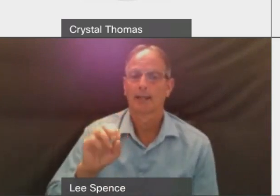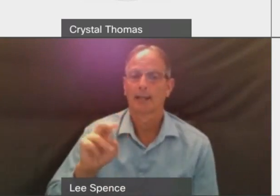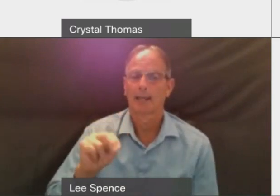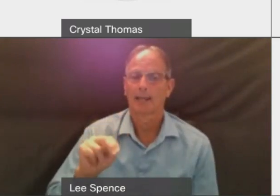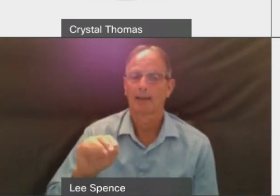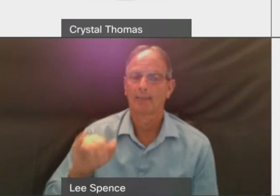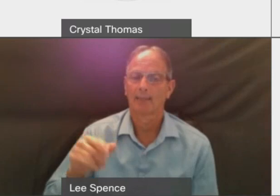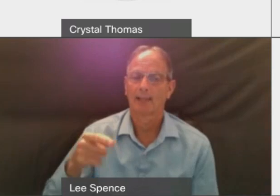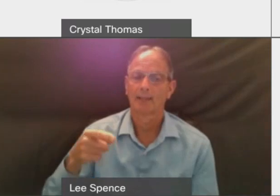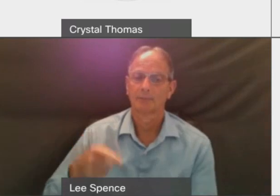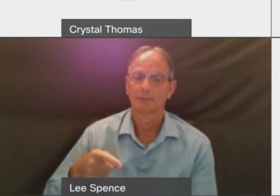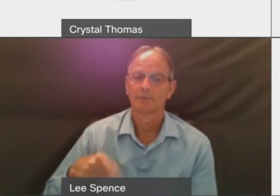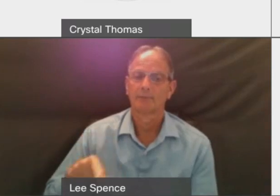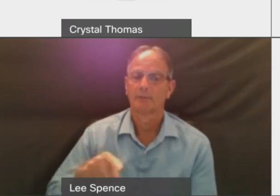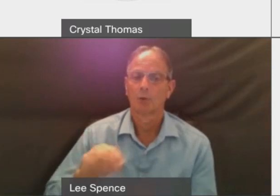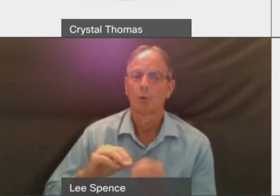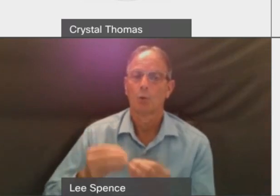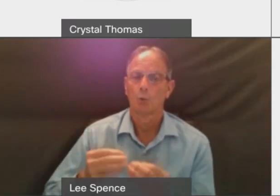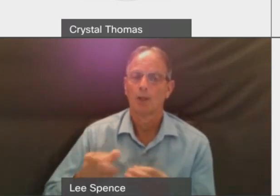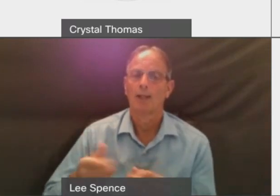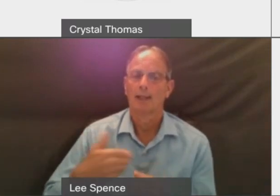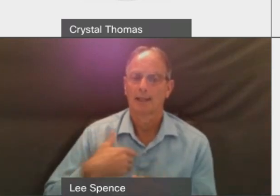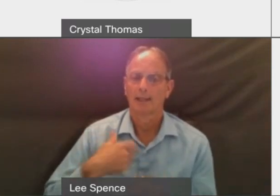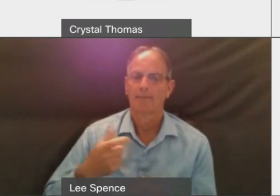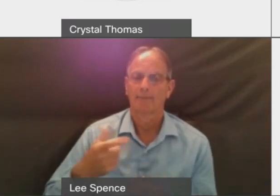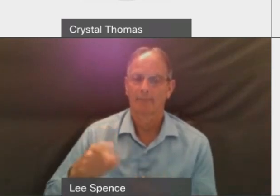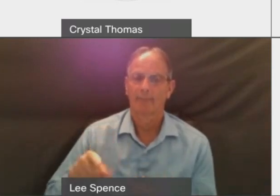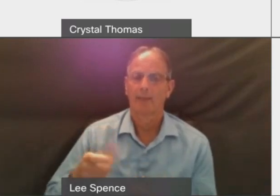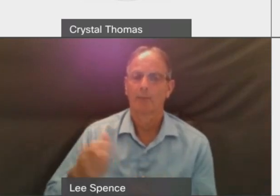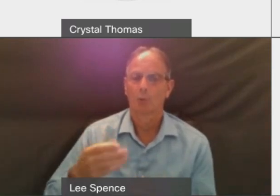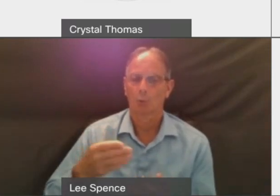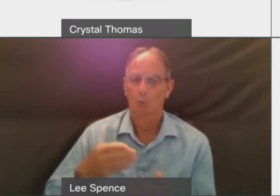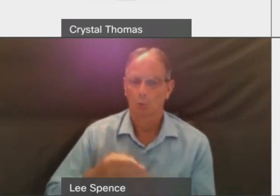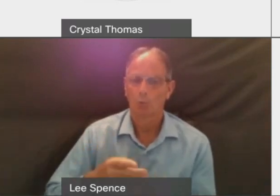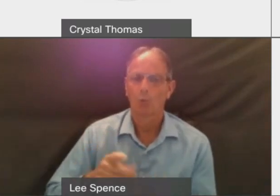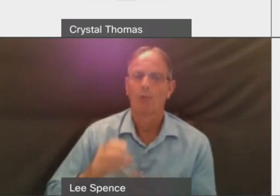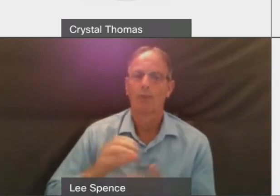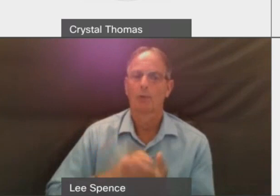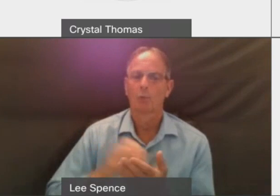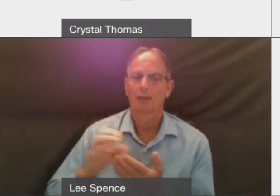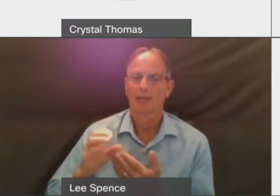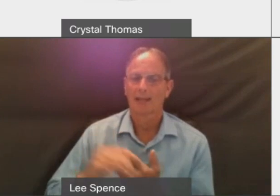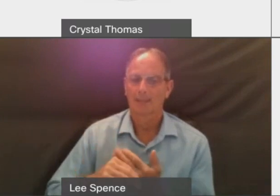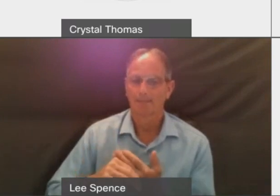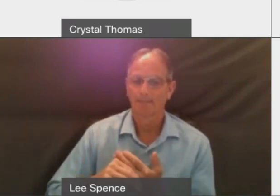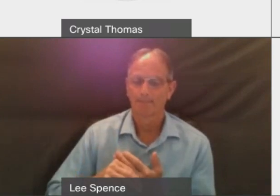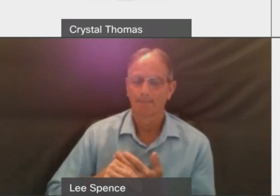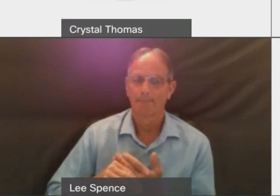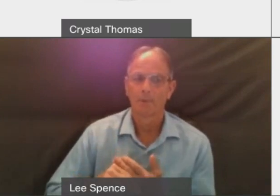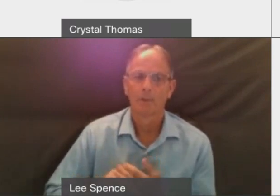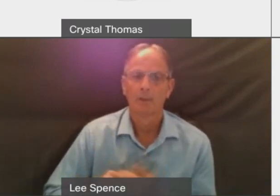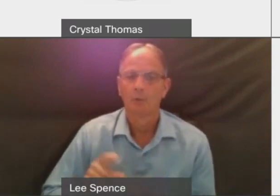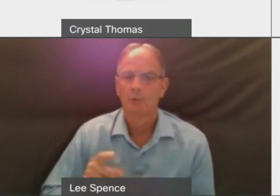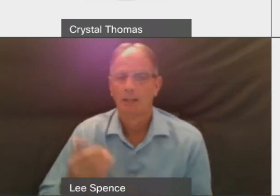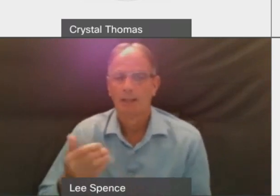particular organization having them go through the curriculum, which